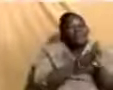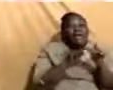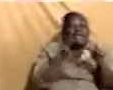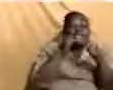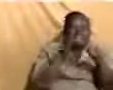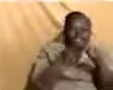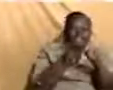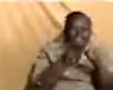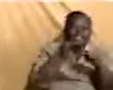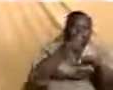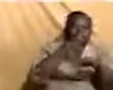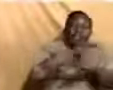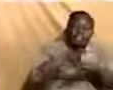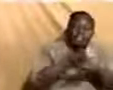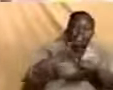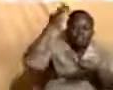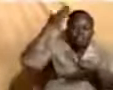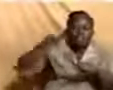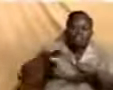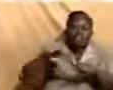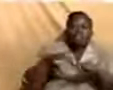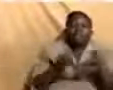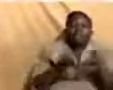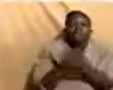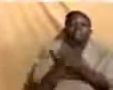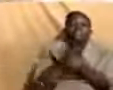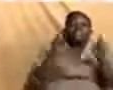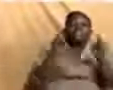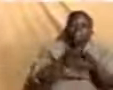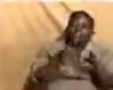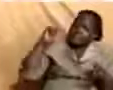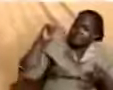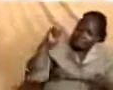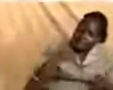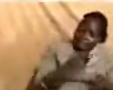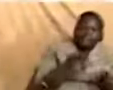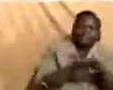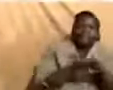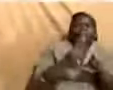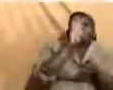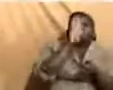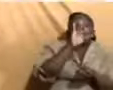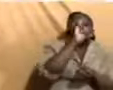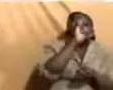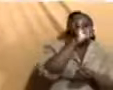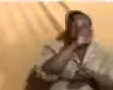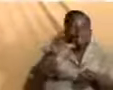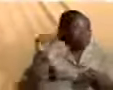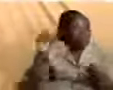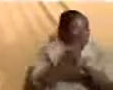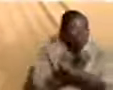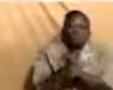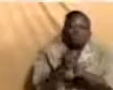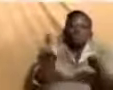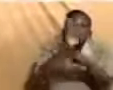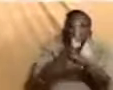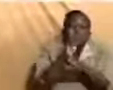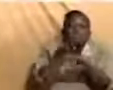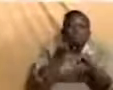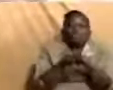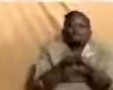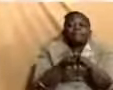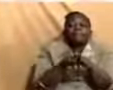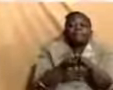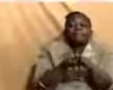Parliament revives it, it remains repealed. And on that basis, we cannot use a repealed law as a basis of